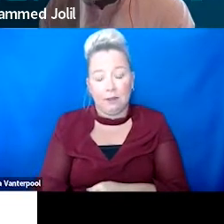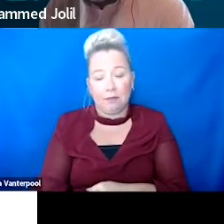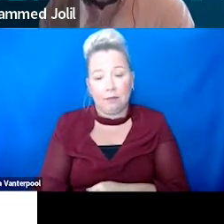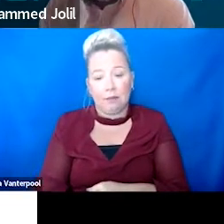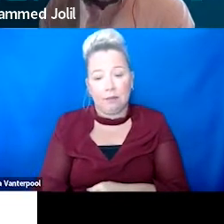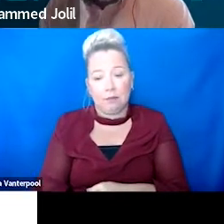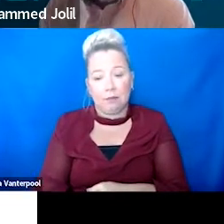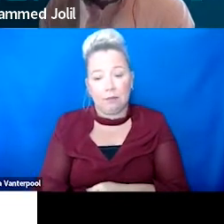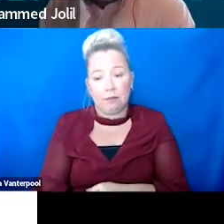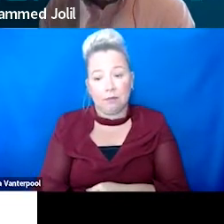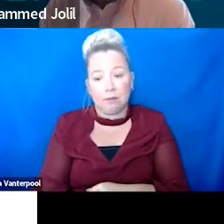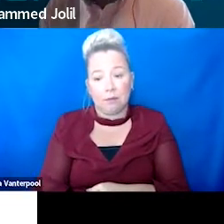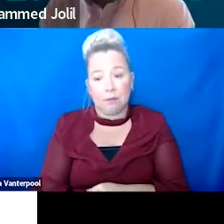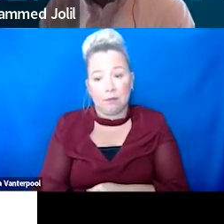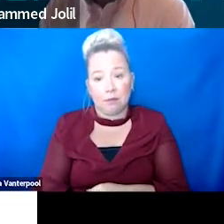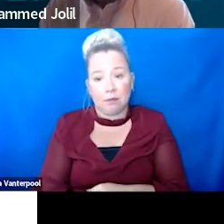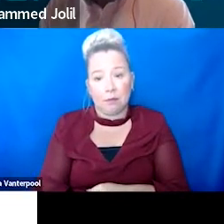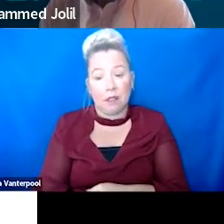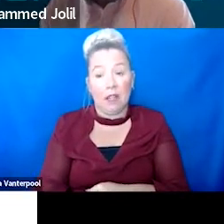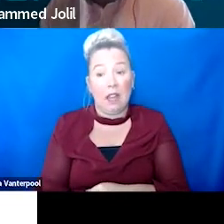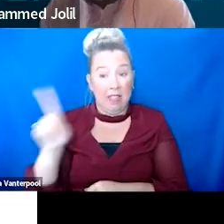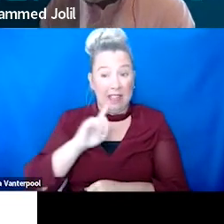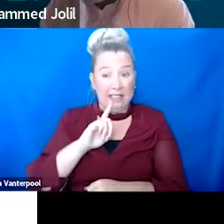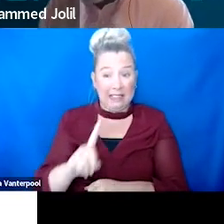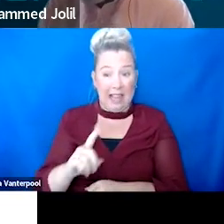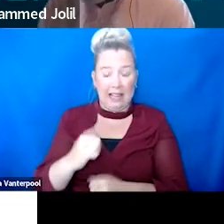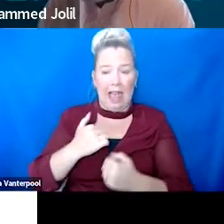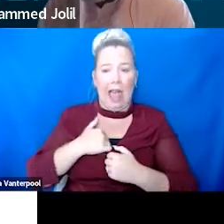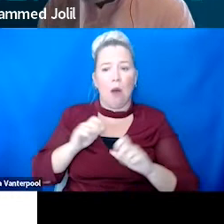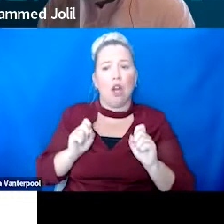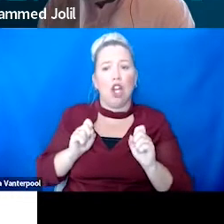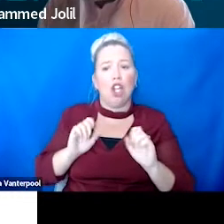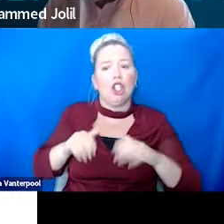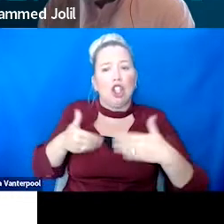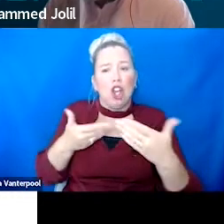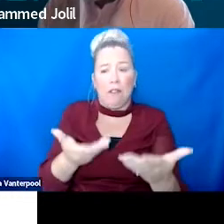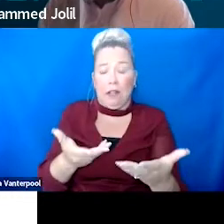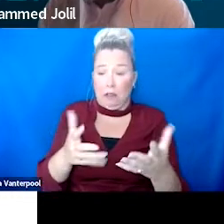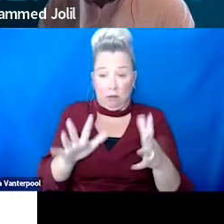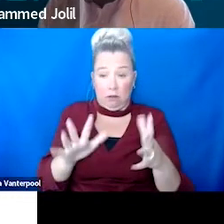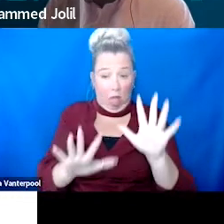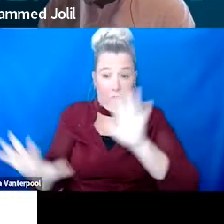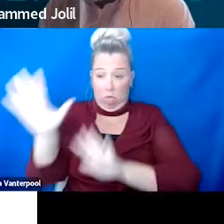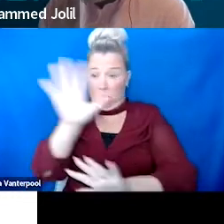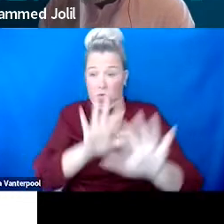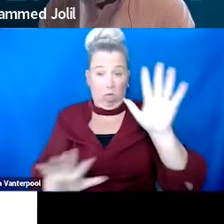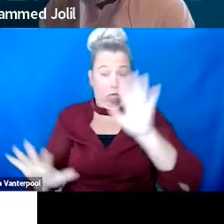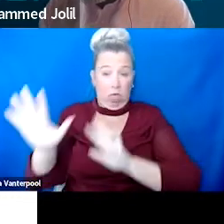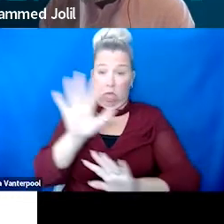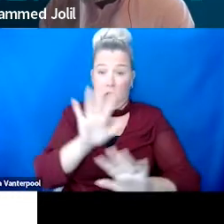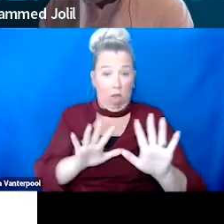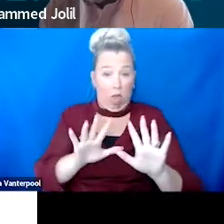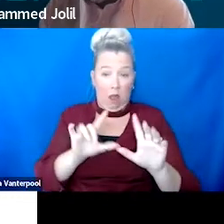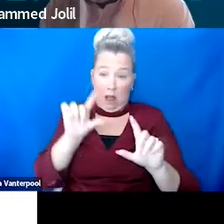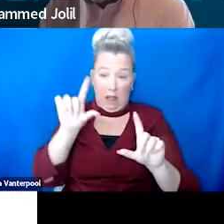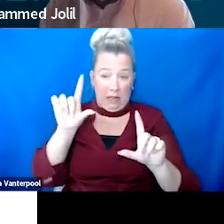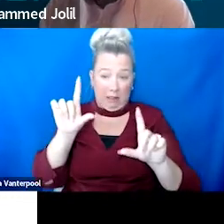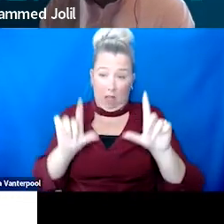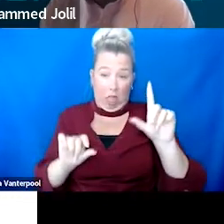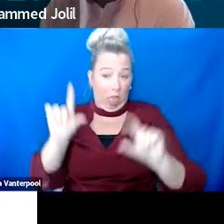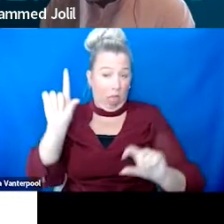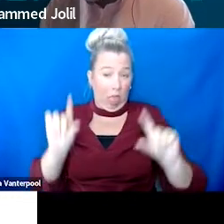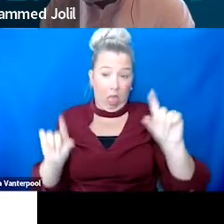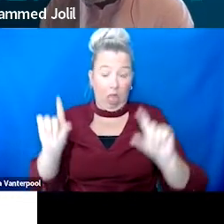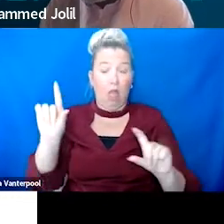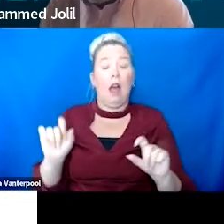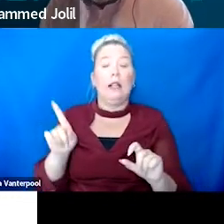the words used was that we had a very fragmented service. So we as a local authority decided at that time that we were going to